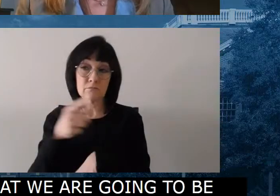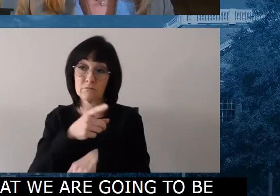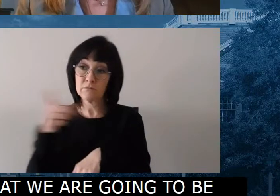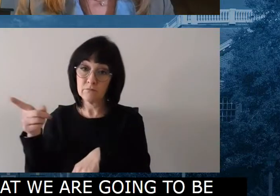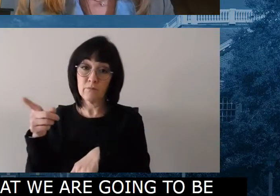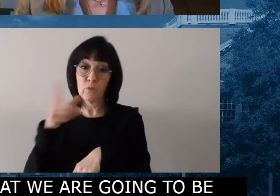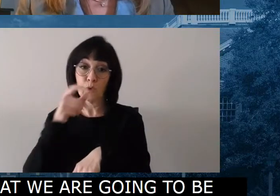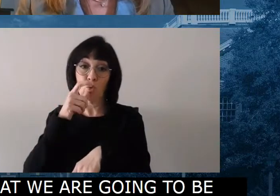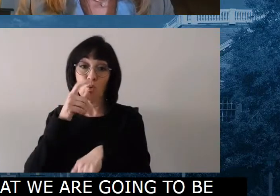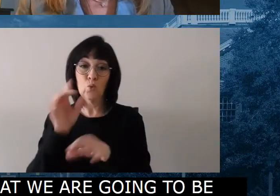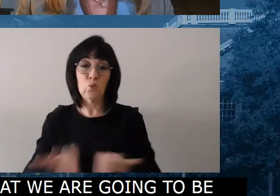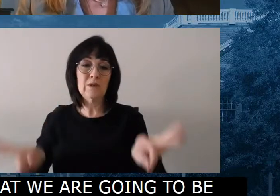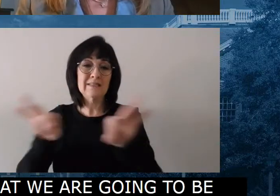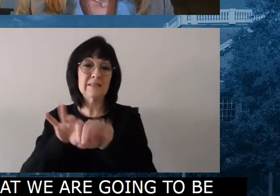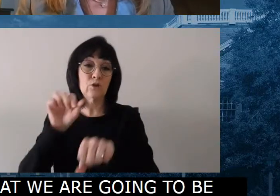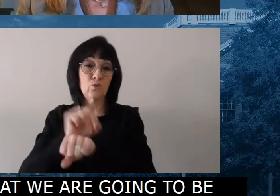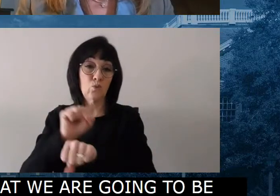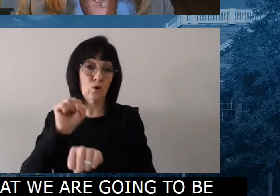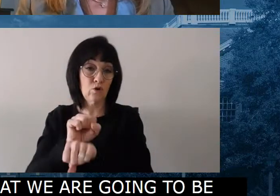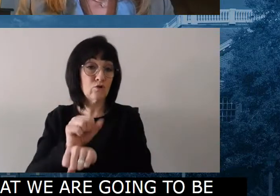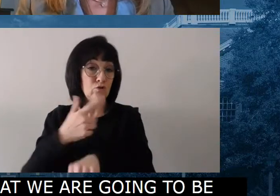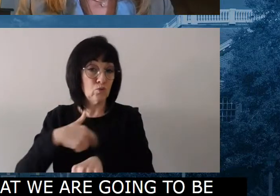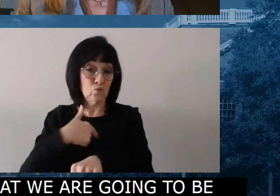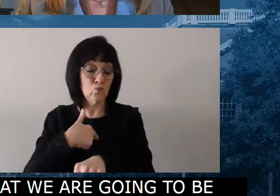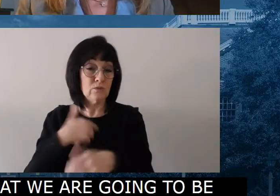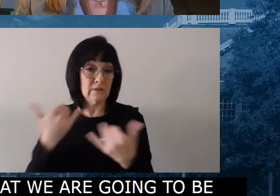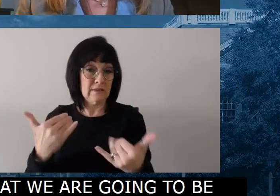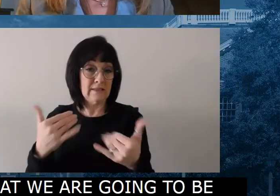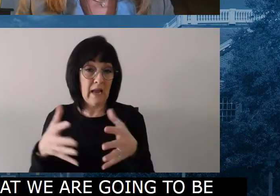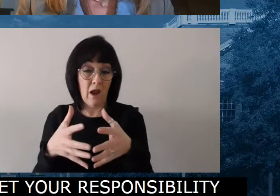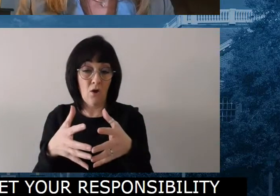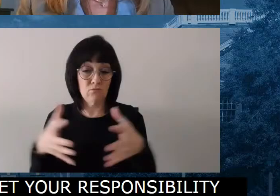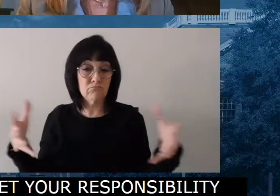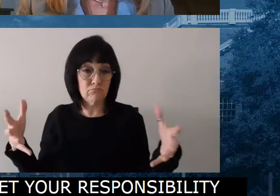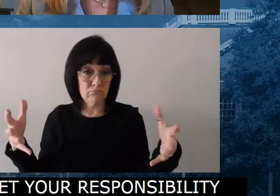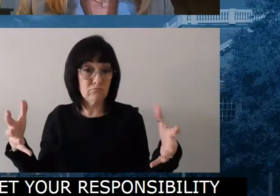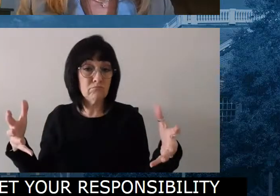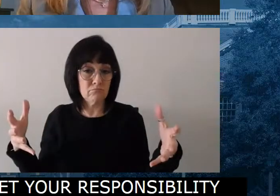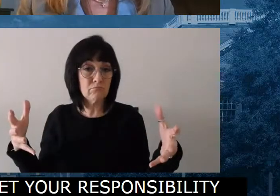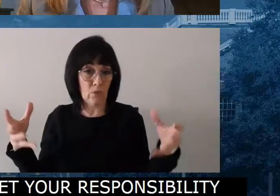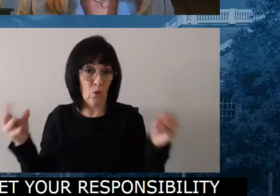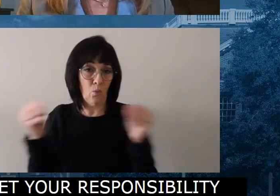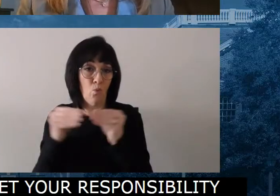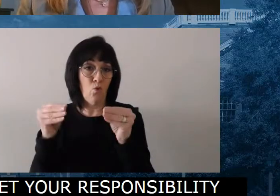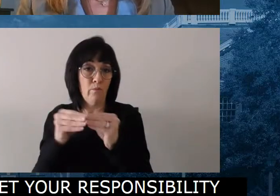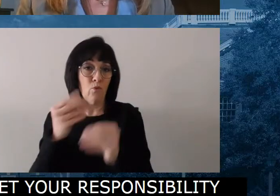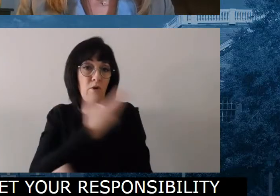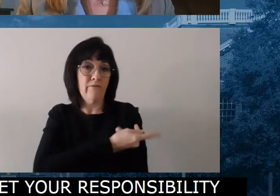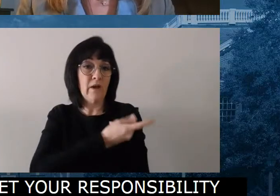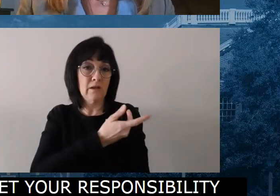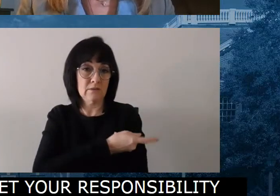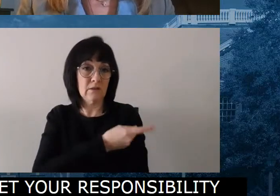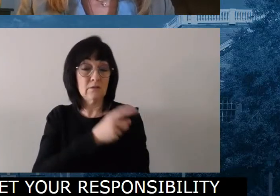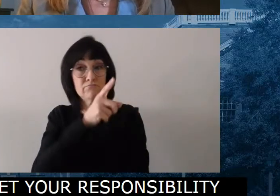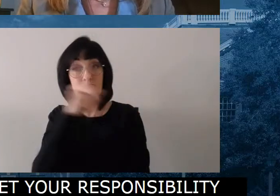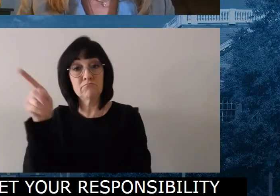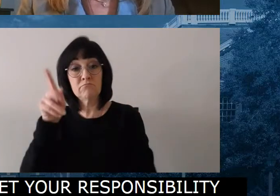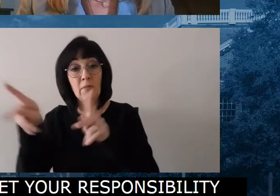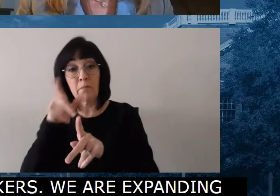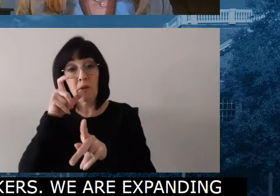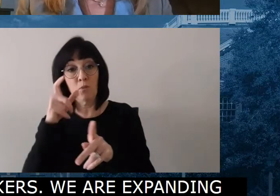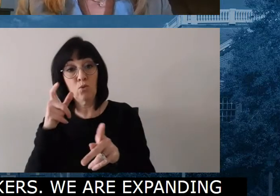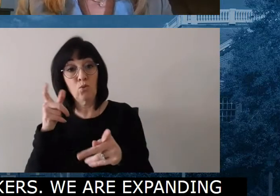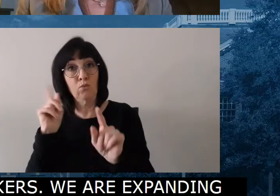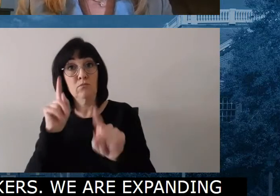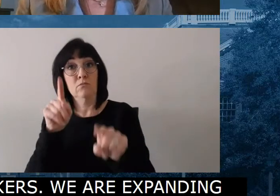essential workers. We're expanding. We're getting more allocation, more supply of vaccinations. We're opening the opportunities